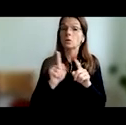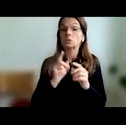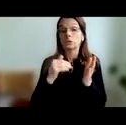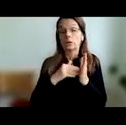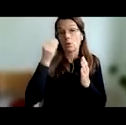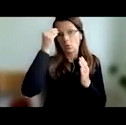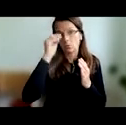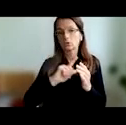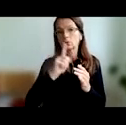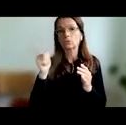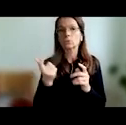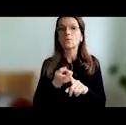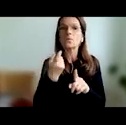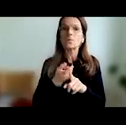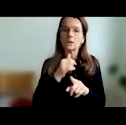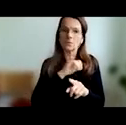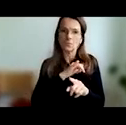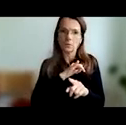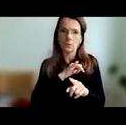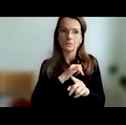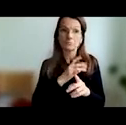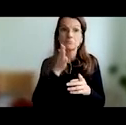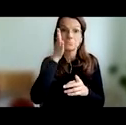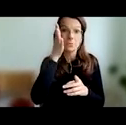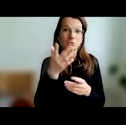long-term forecasts.